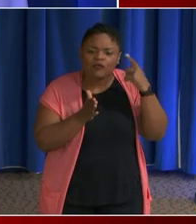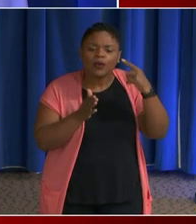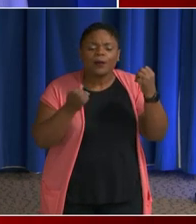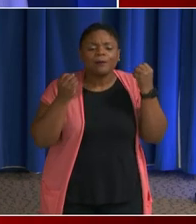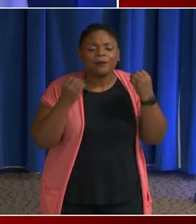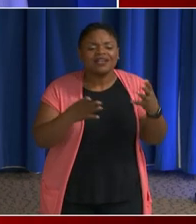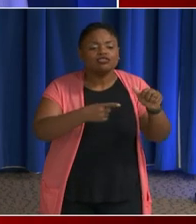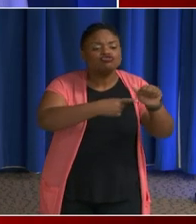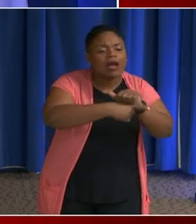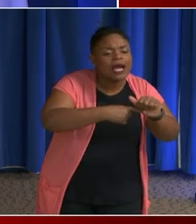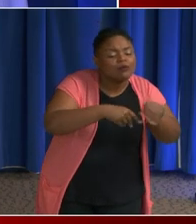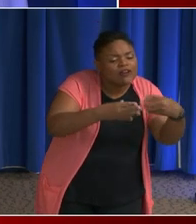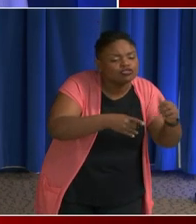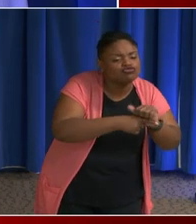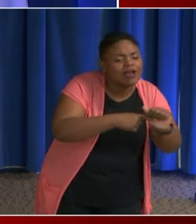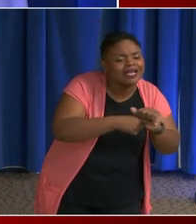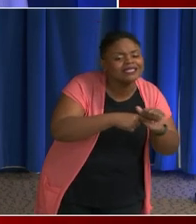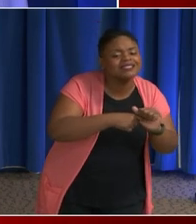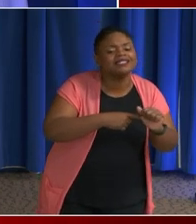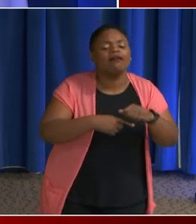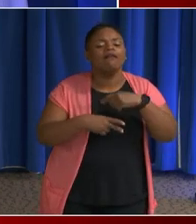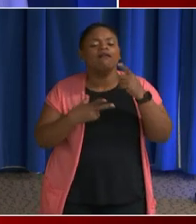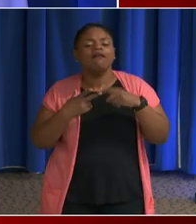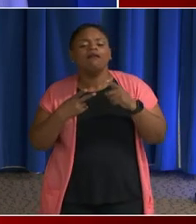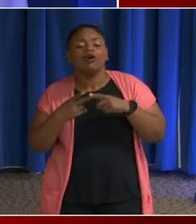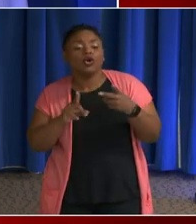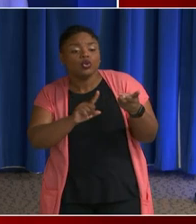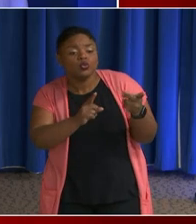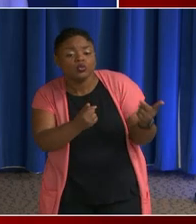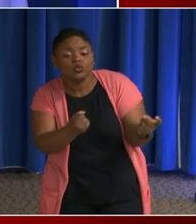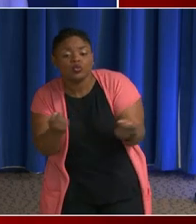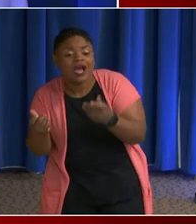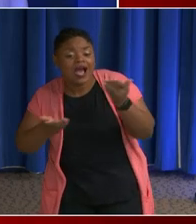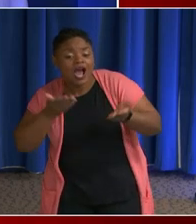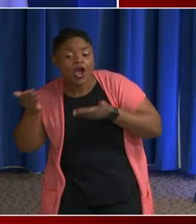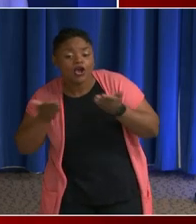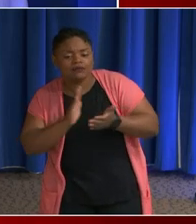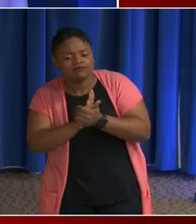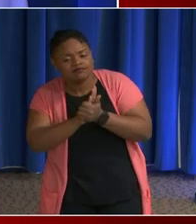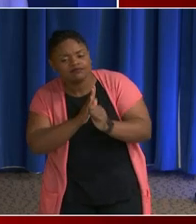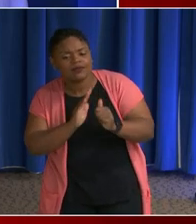It's required for recruitment and hiring of the best people,